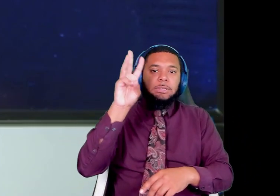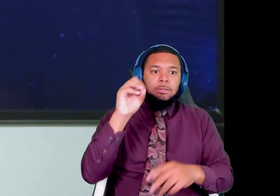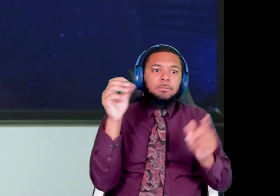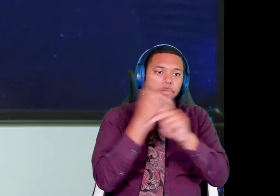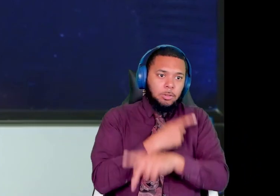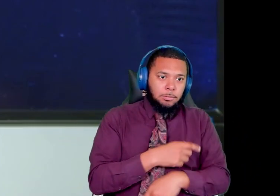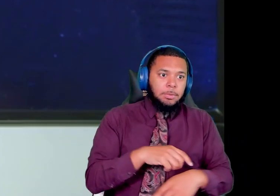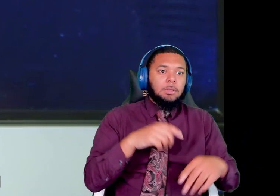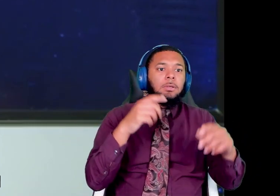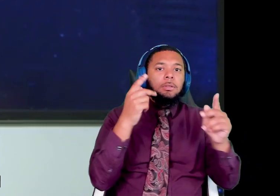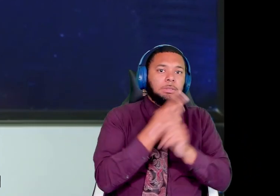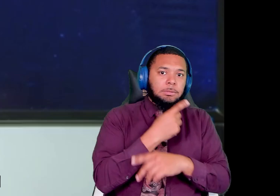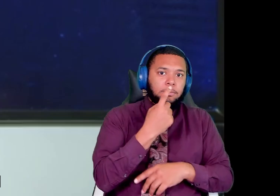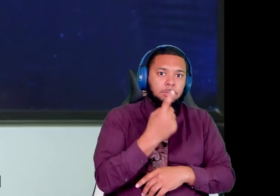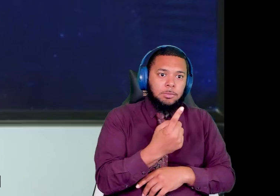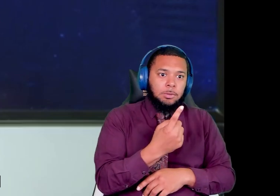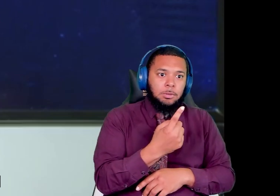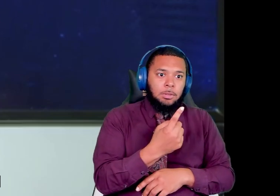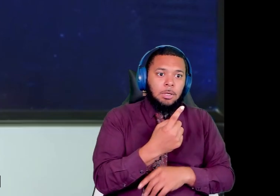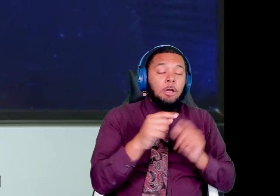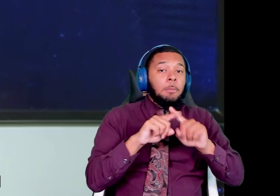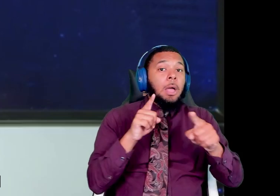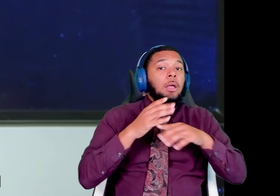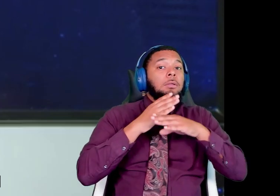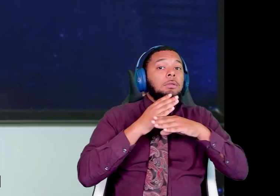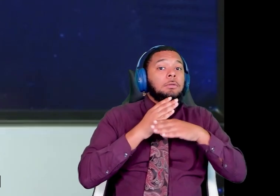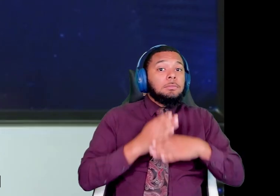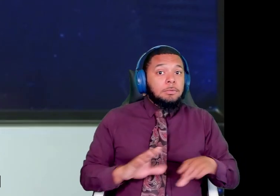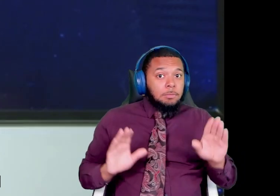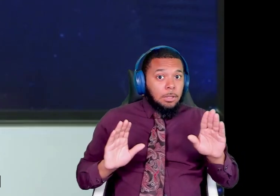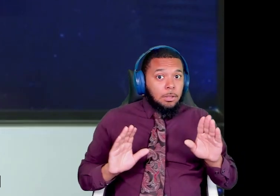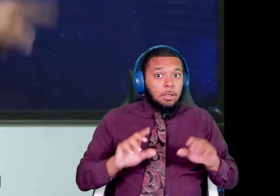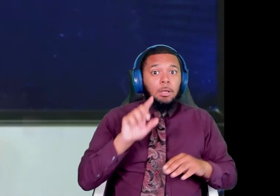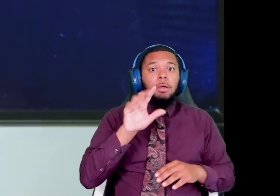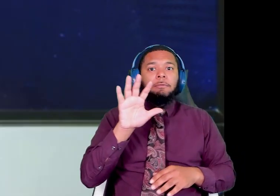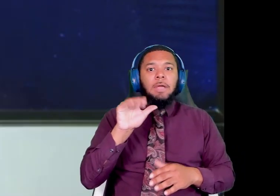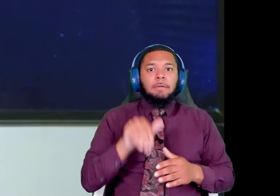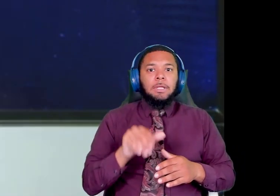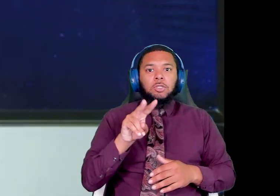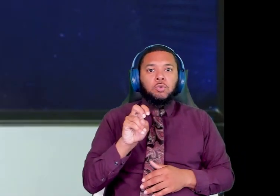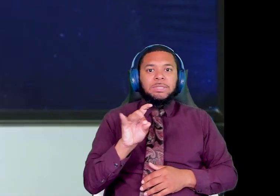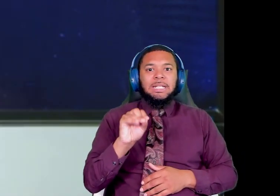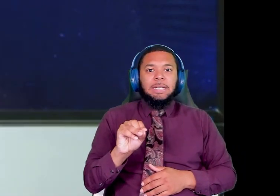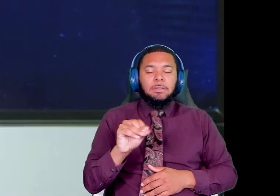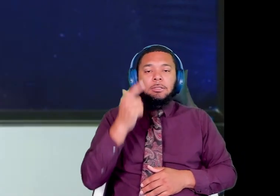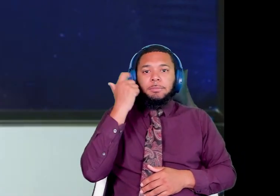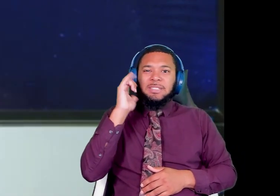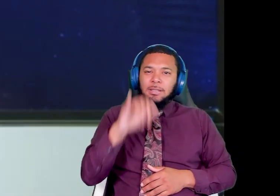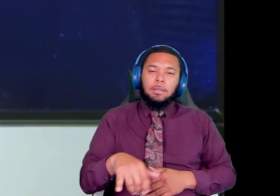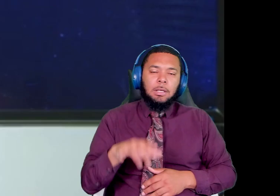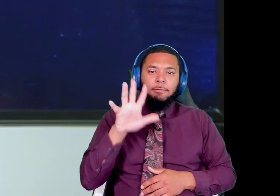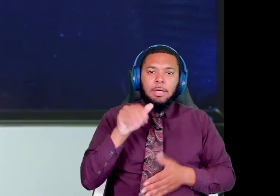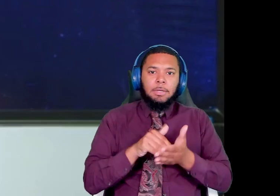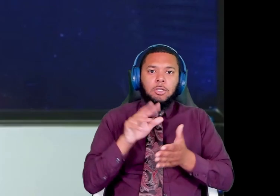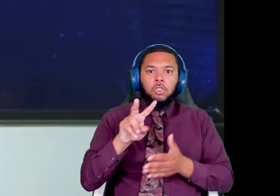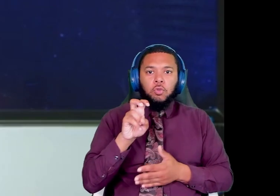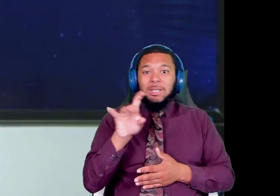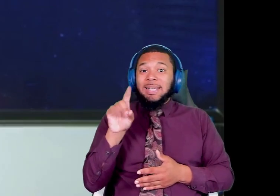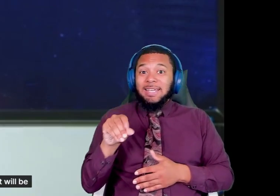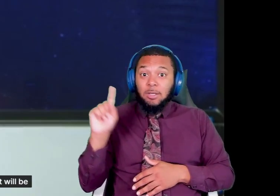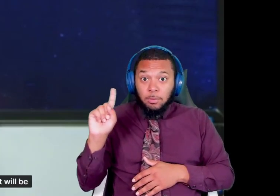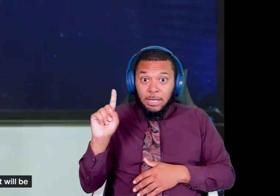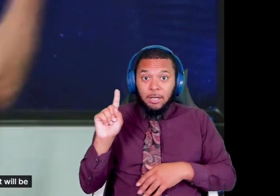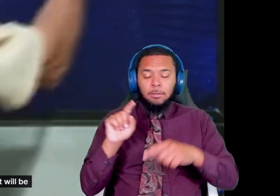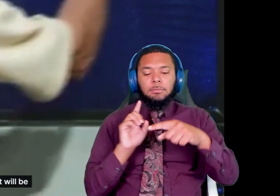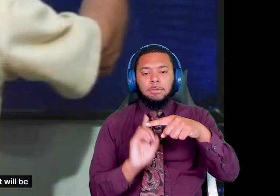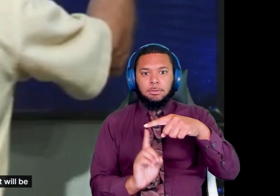by 60 again. But then we're going to divide by 5,280 because that 5,280 is in the bottom.